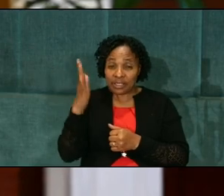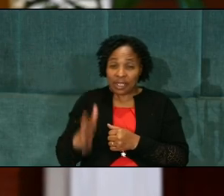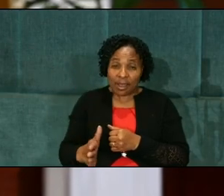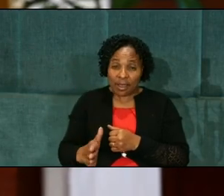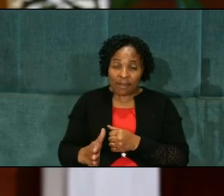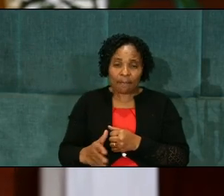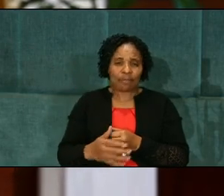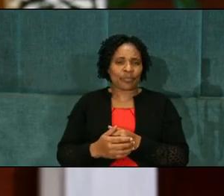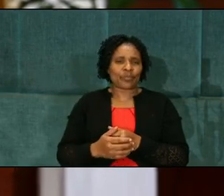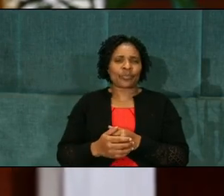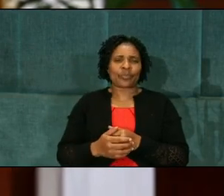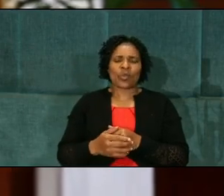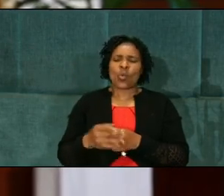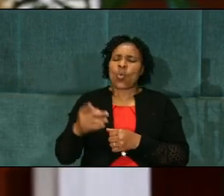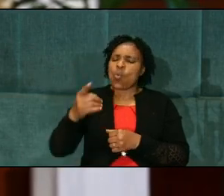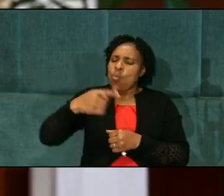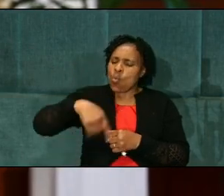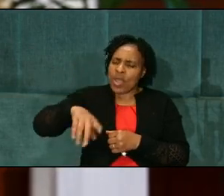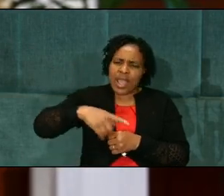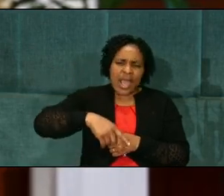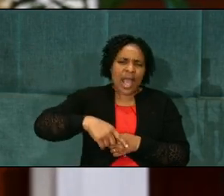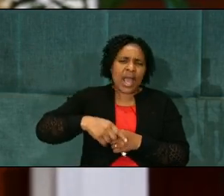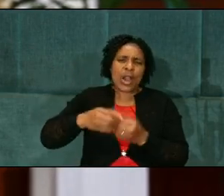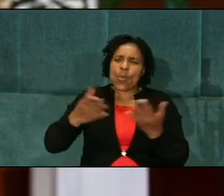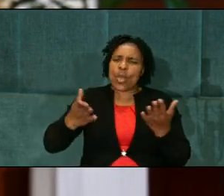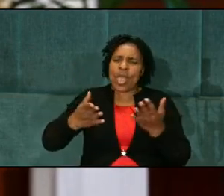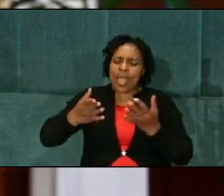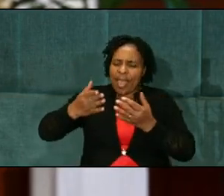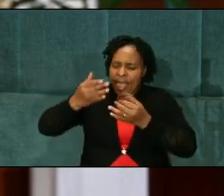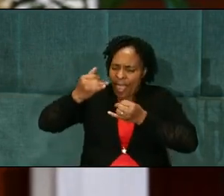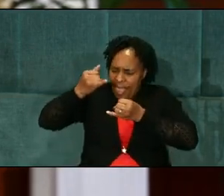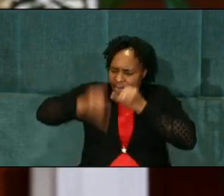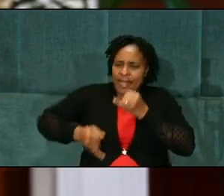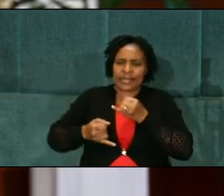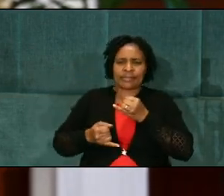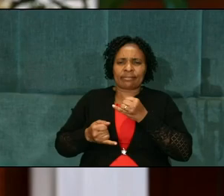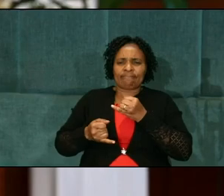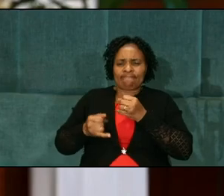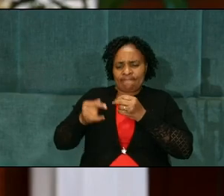We are at the very end.